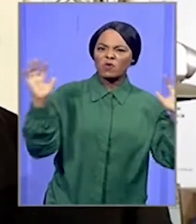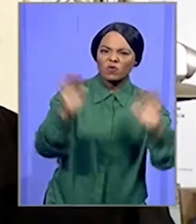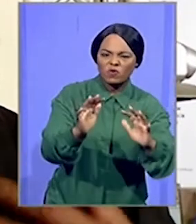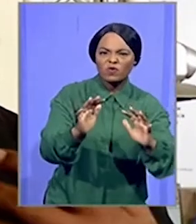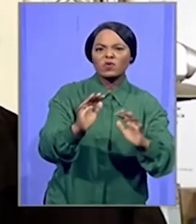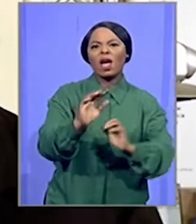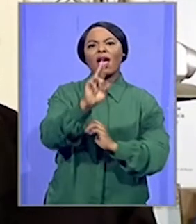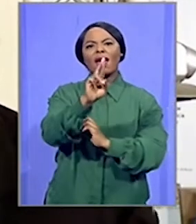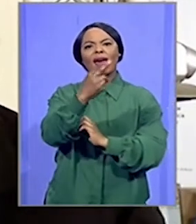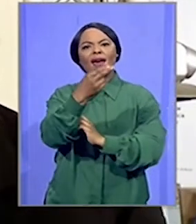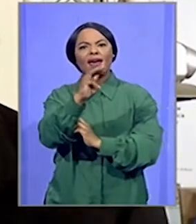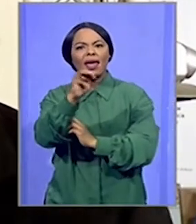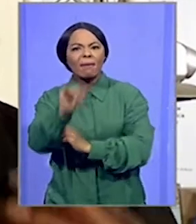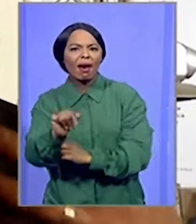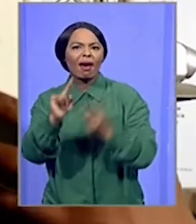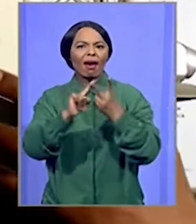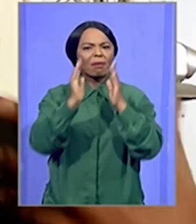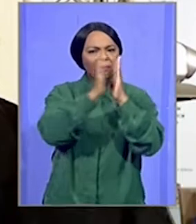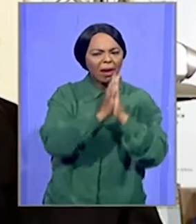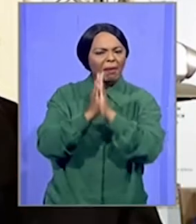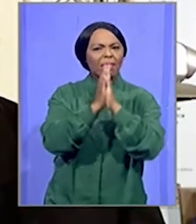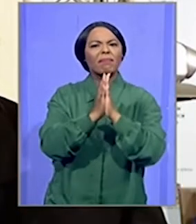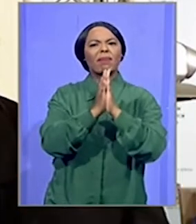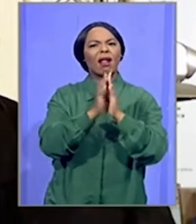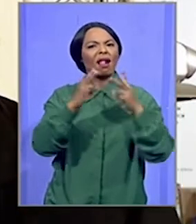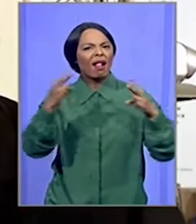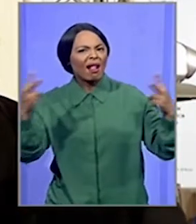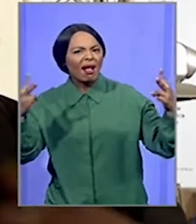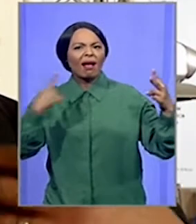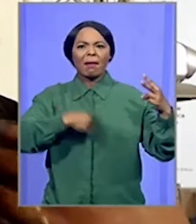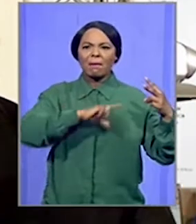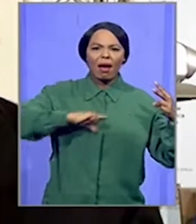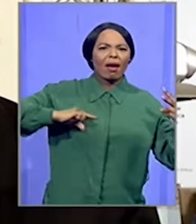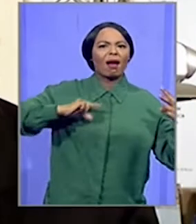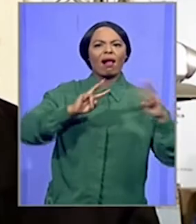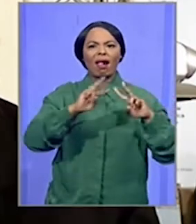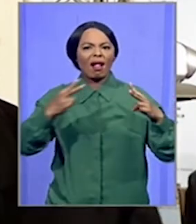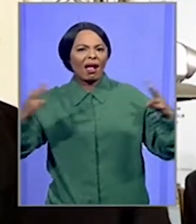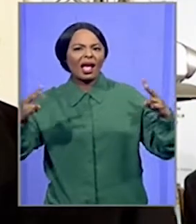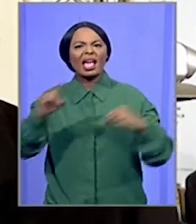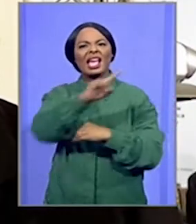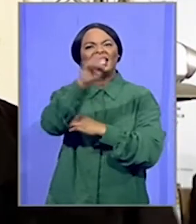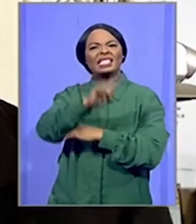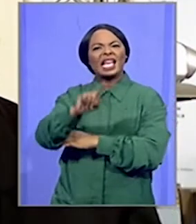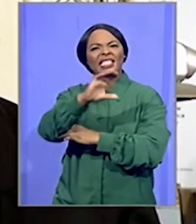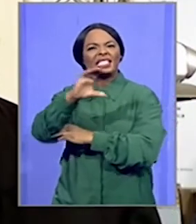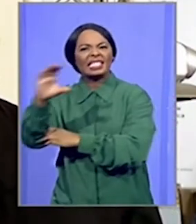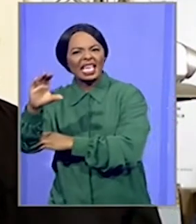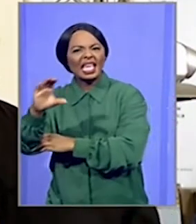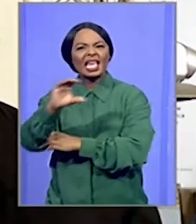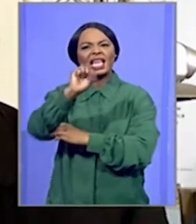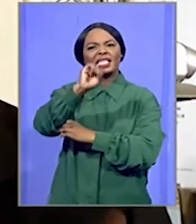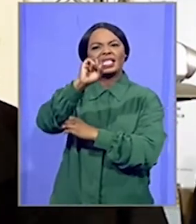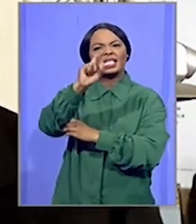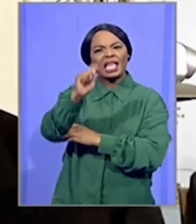Rhema and the Apostolic Faith Mission, and such as we have in the ZCC and the St. John's Apostolic